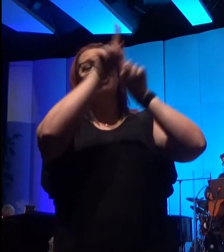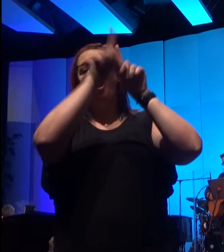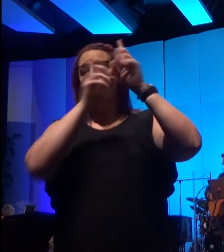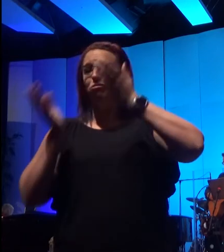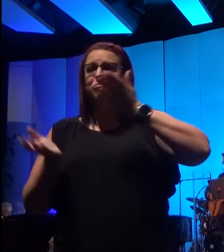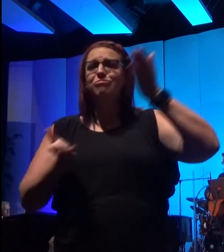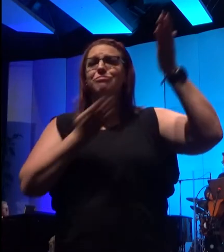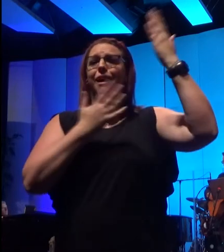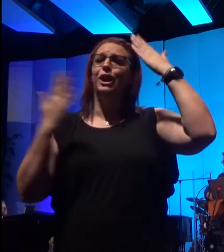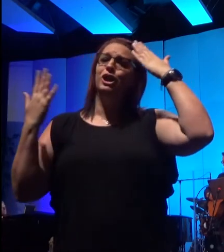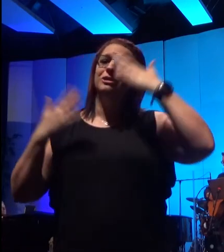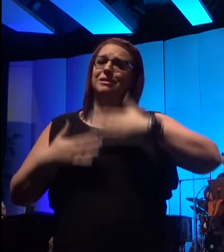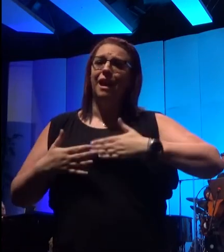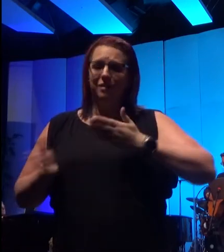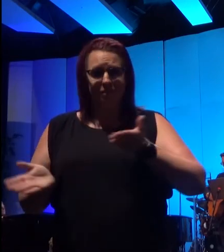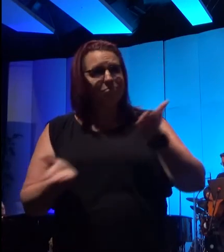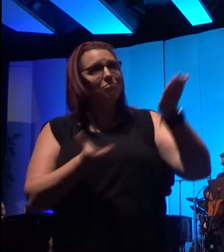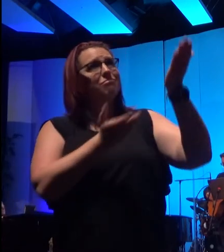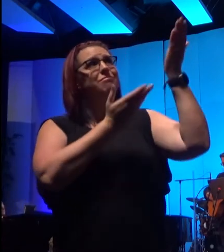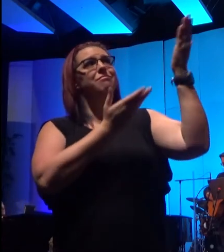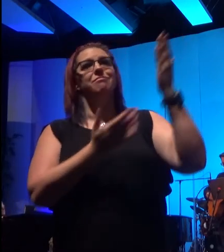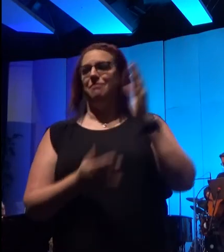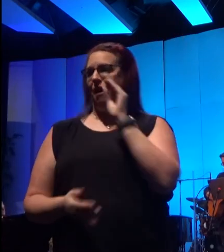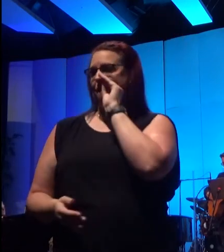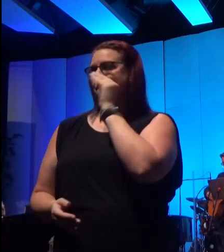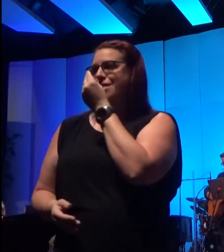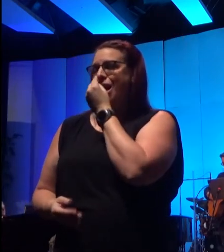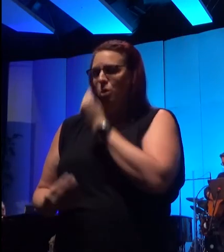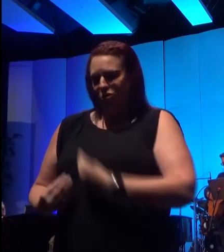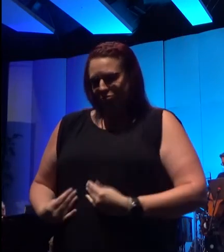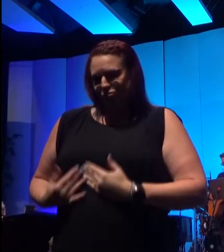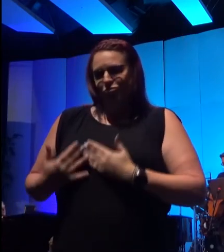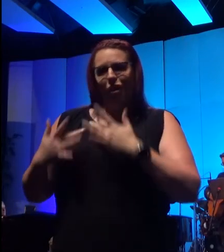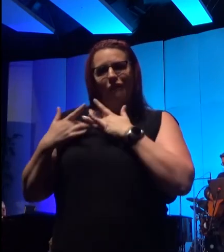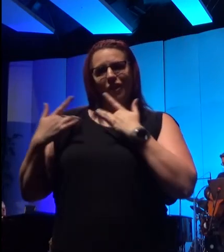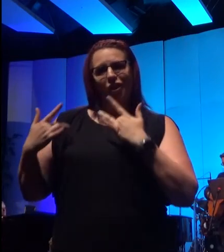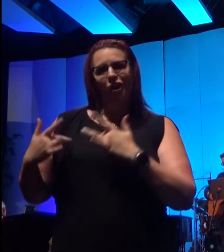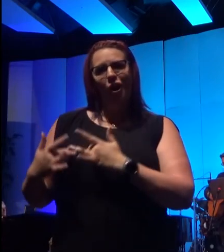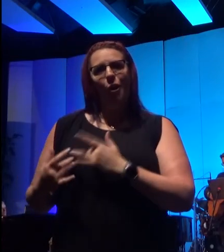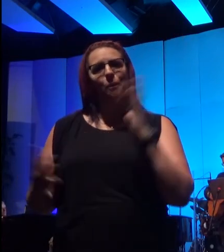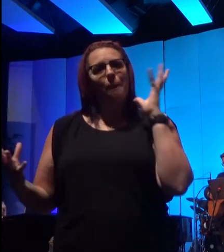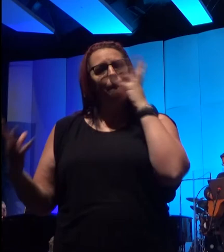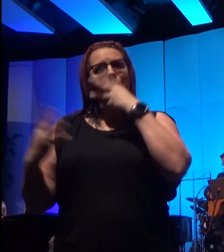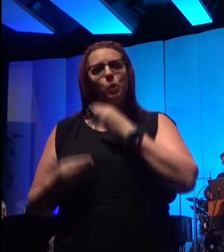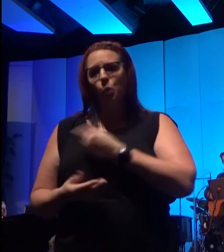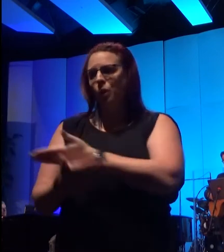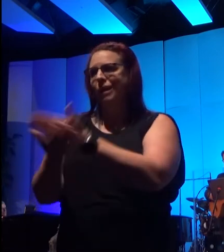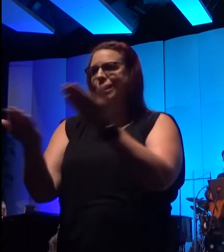May the flowers fill your heart with beauty. May